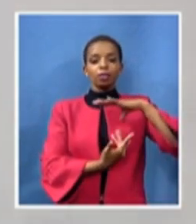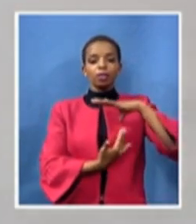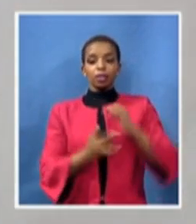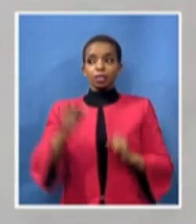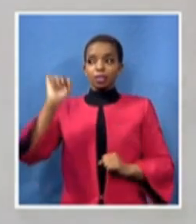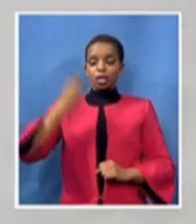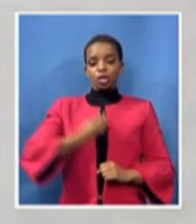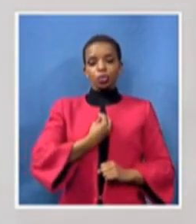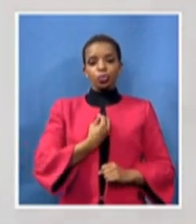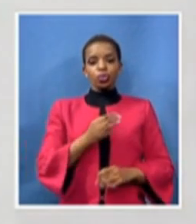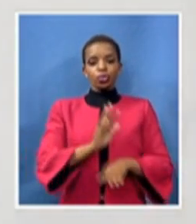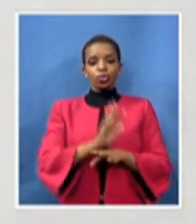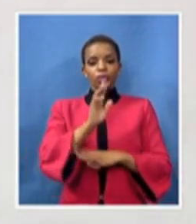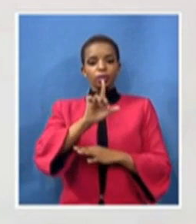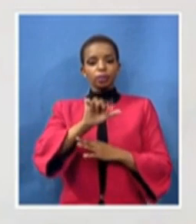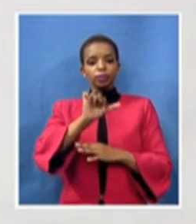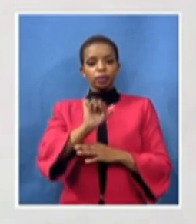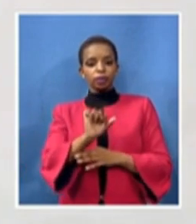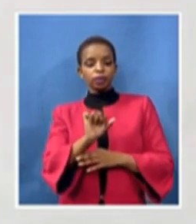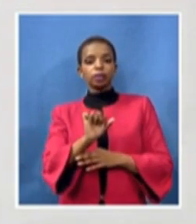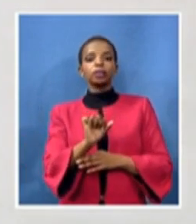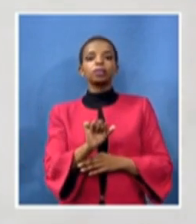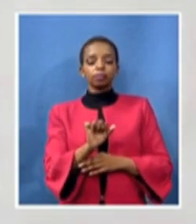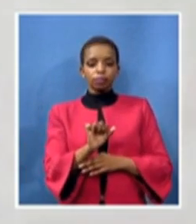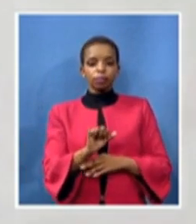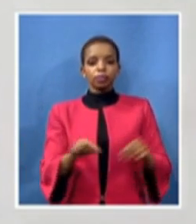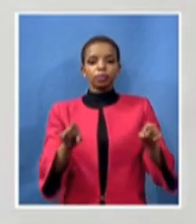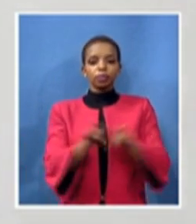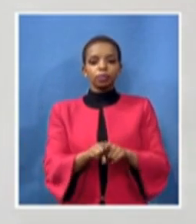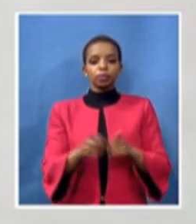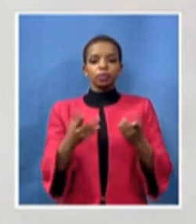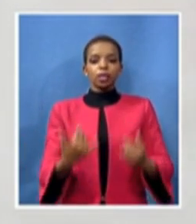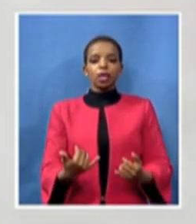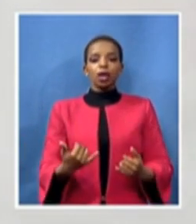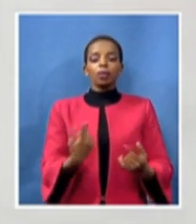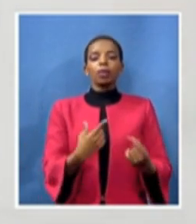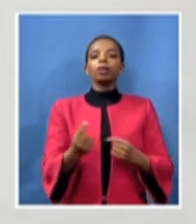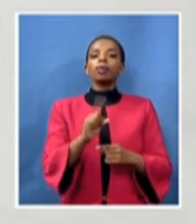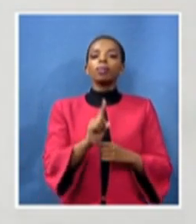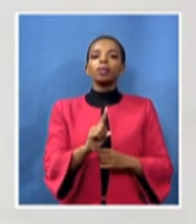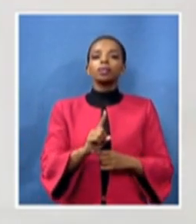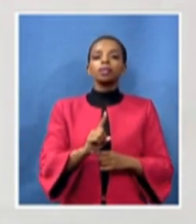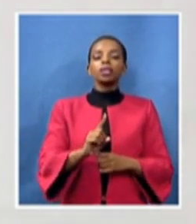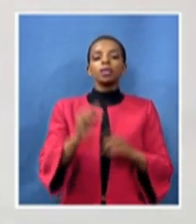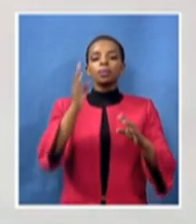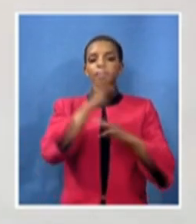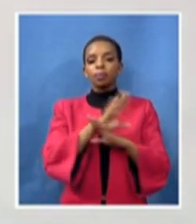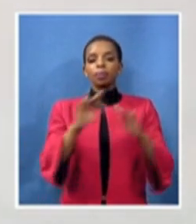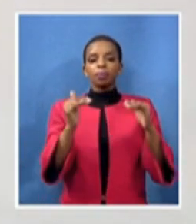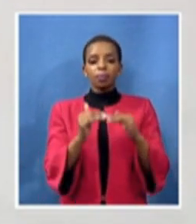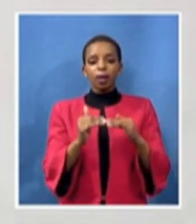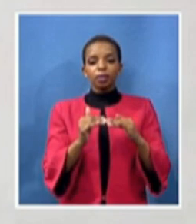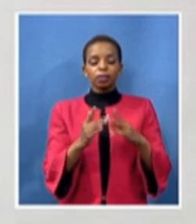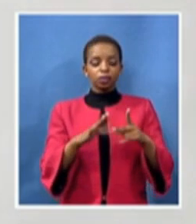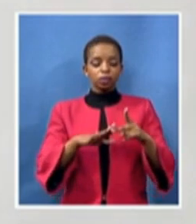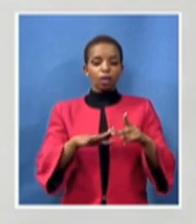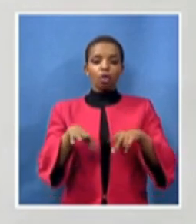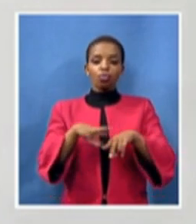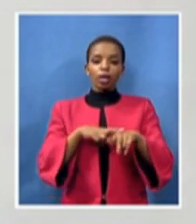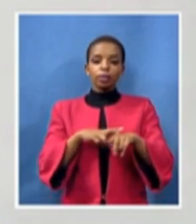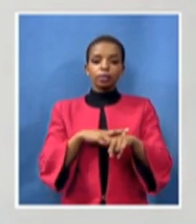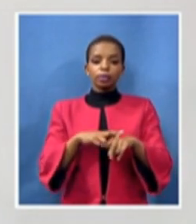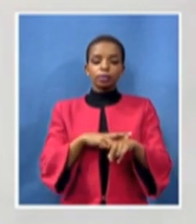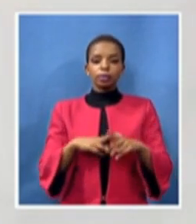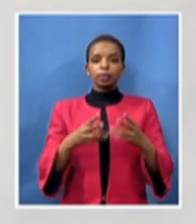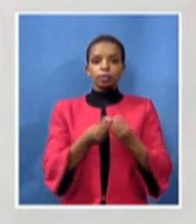in addressing inequality and racism, with emphasis on the role of the state in fighting gender-based